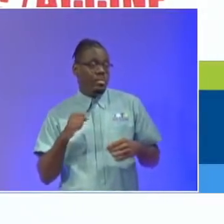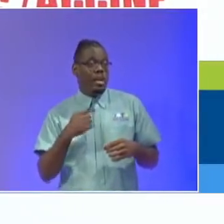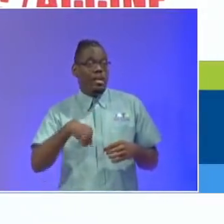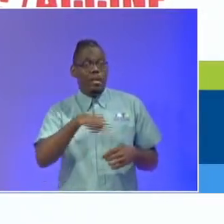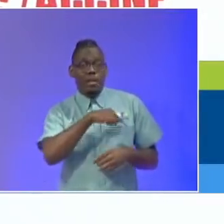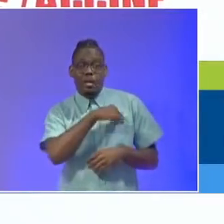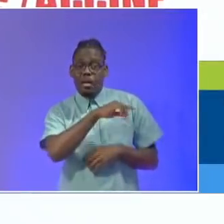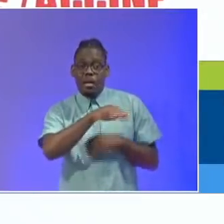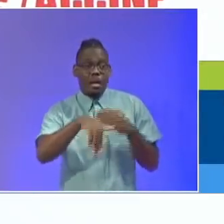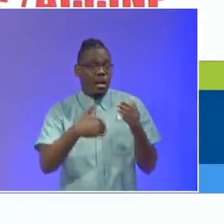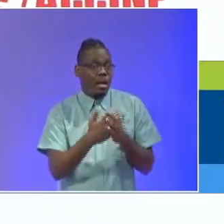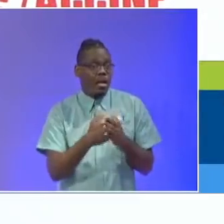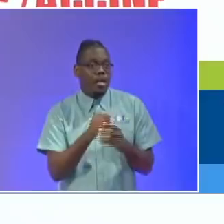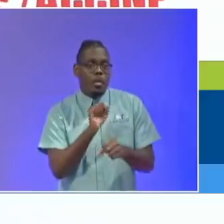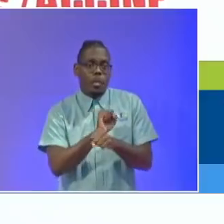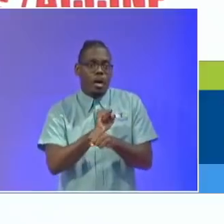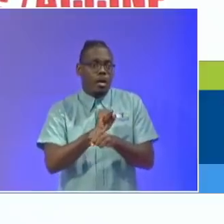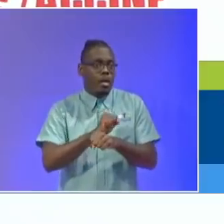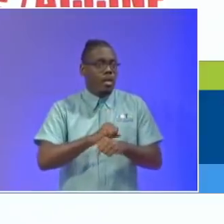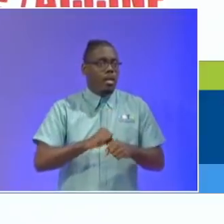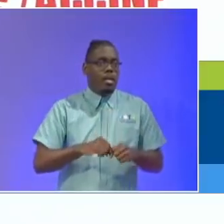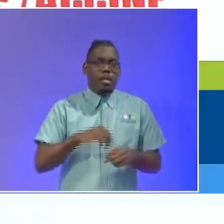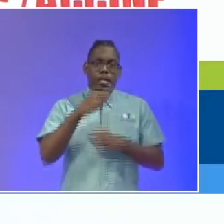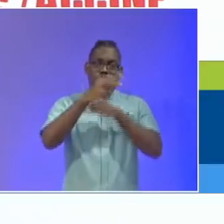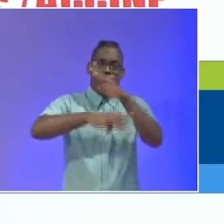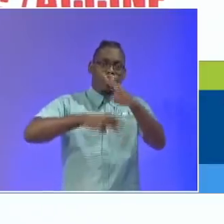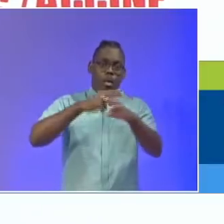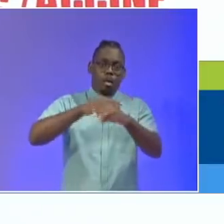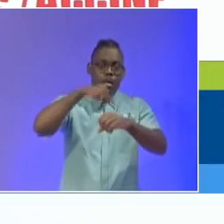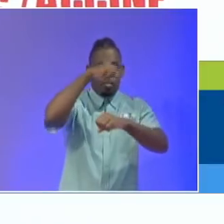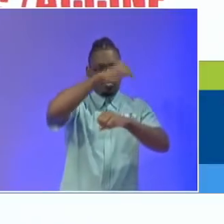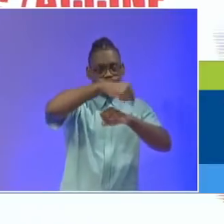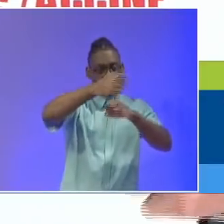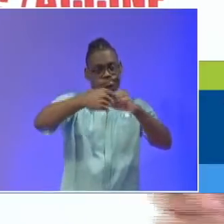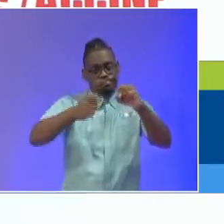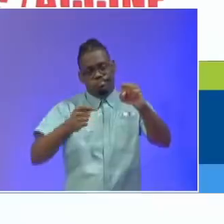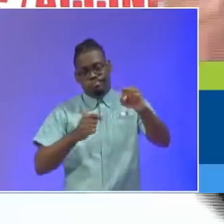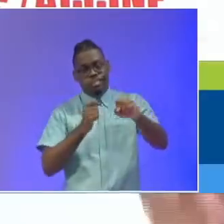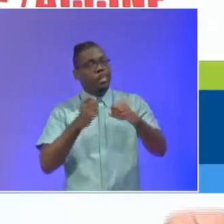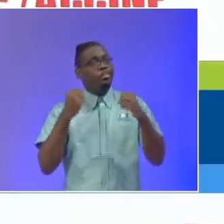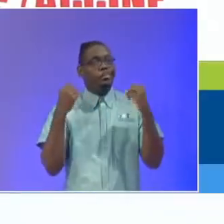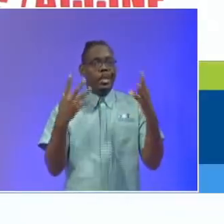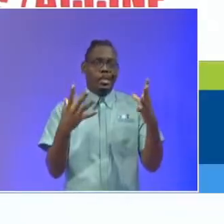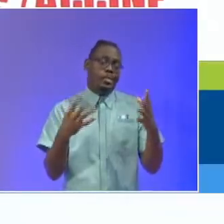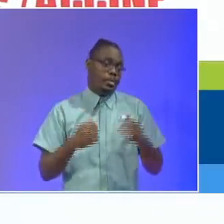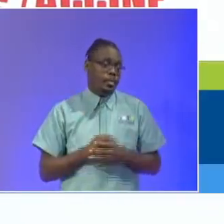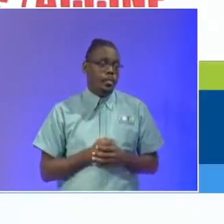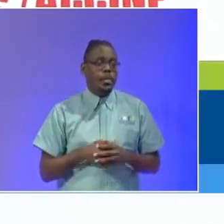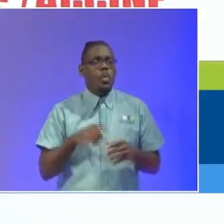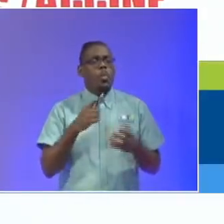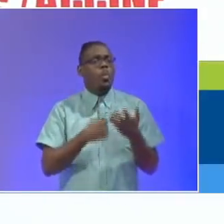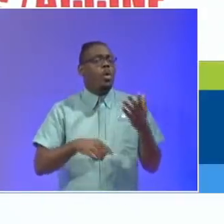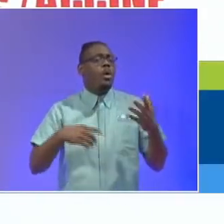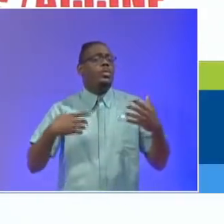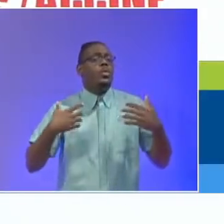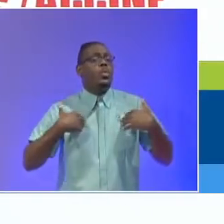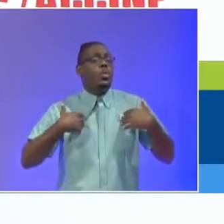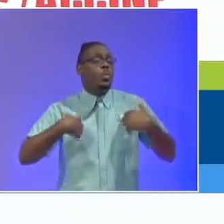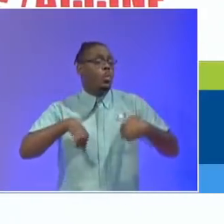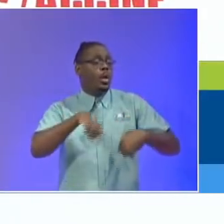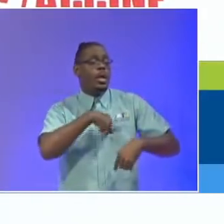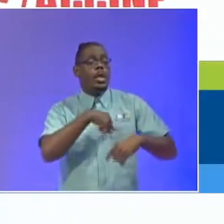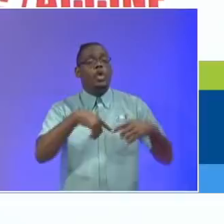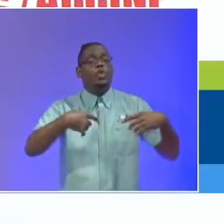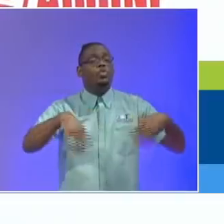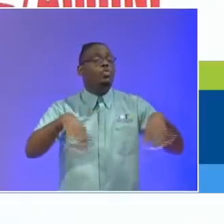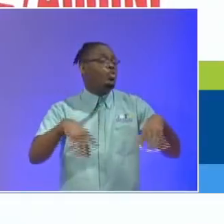the world are fatigued. What we are doing at the ministry, months ago, and we have been speaking about this, many months